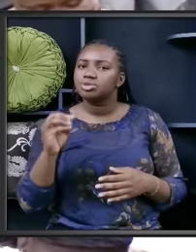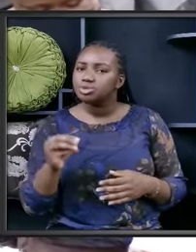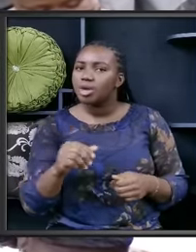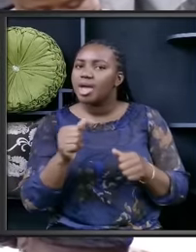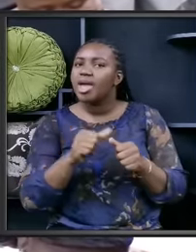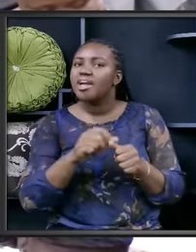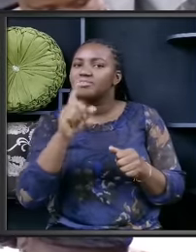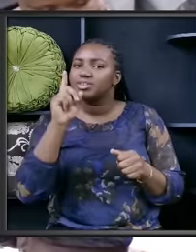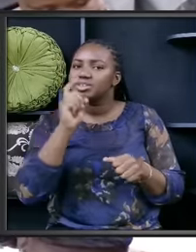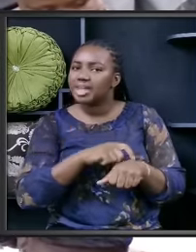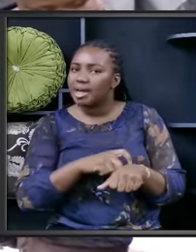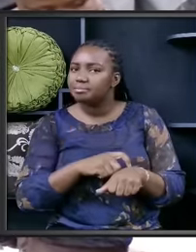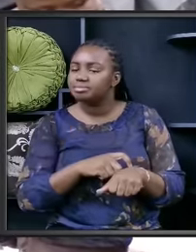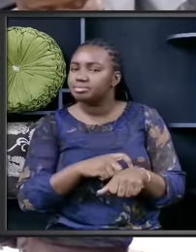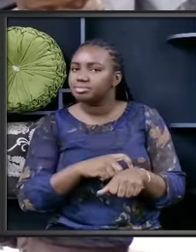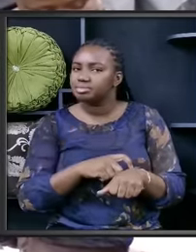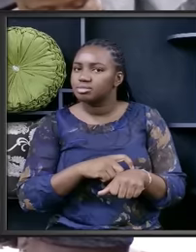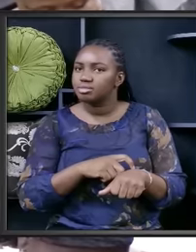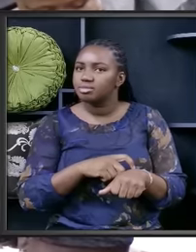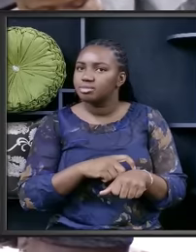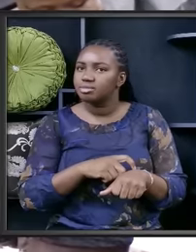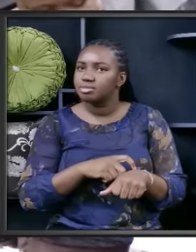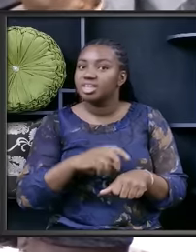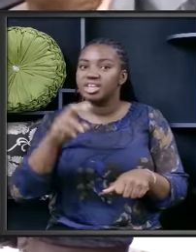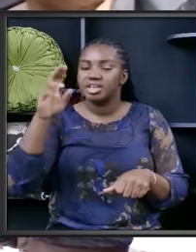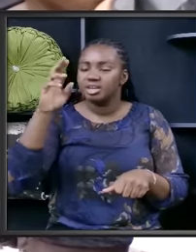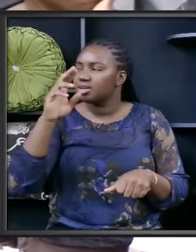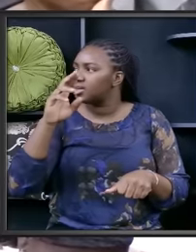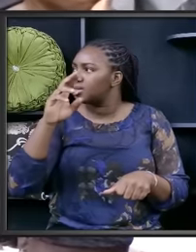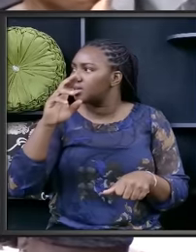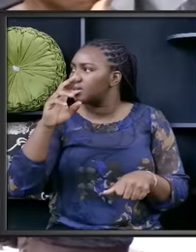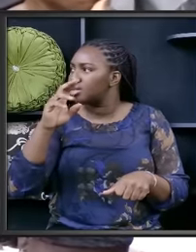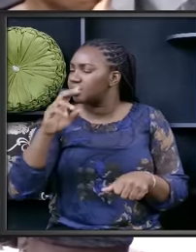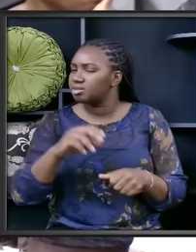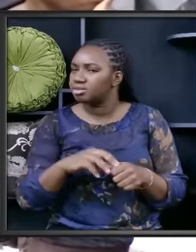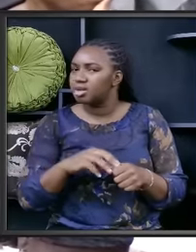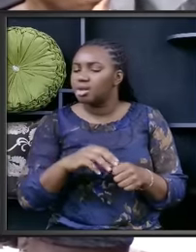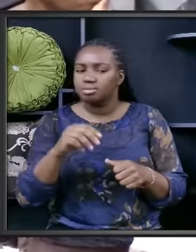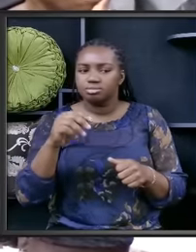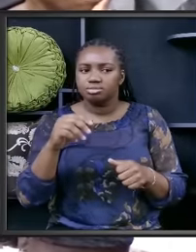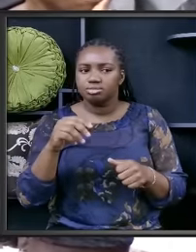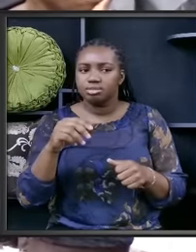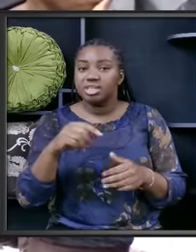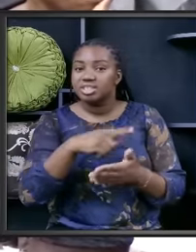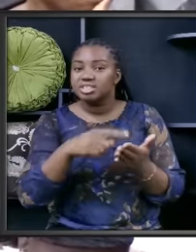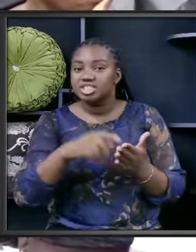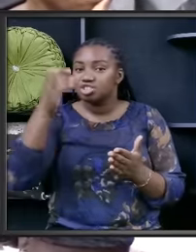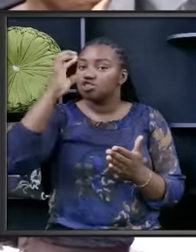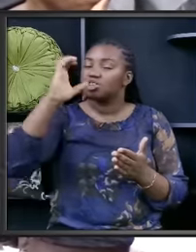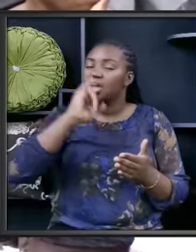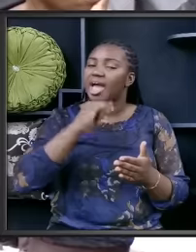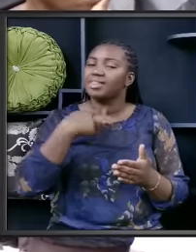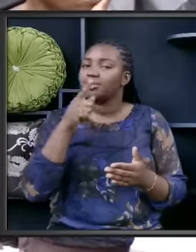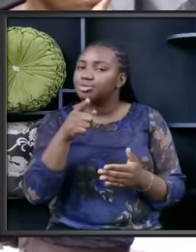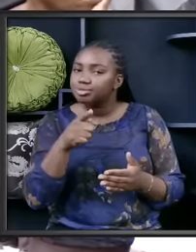now every time we horn for gate, if they return, you do pa pa pa pa pa. Because sometimes they drink, what I tell you, you don't get accident